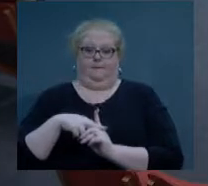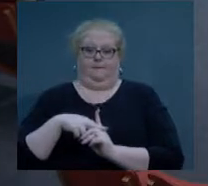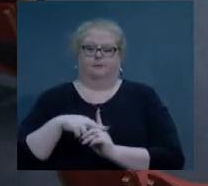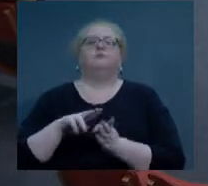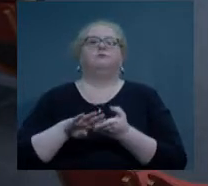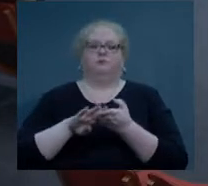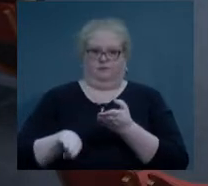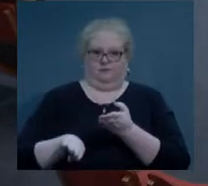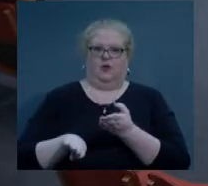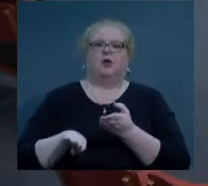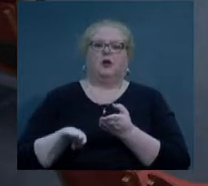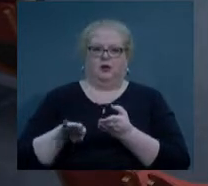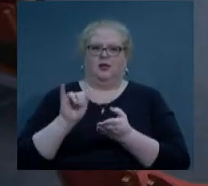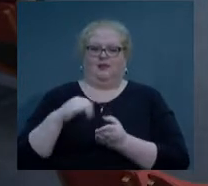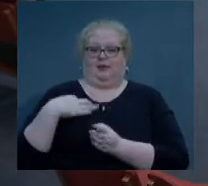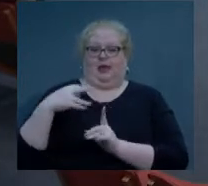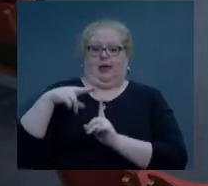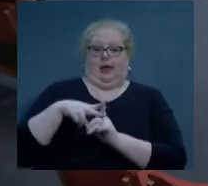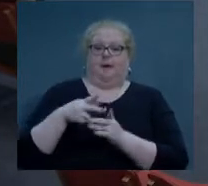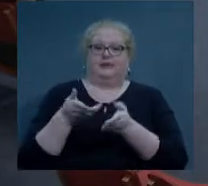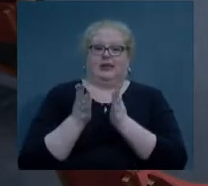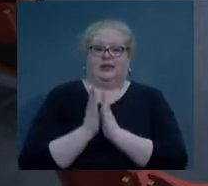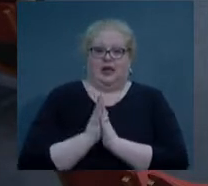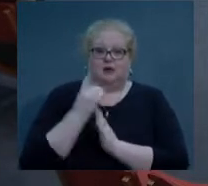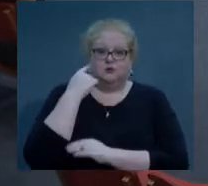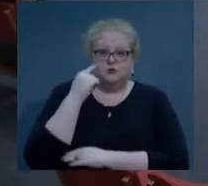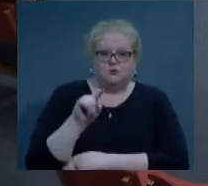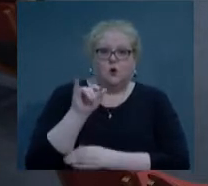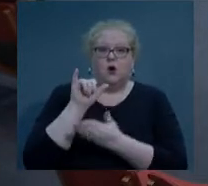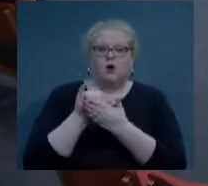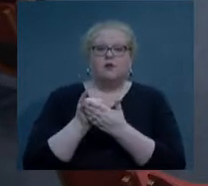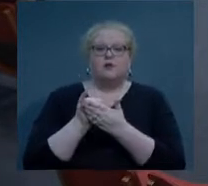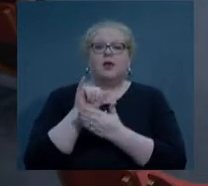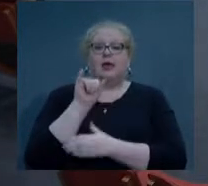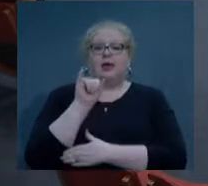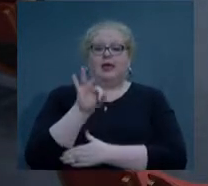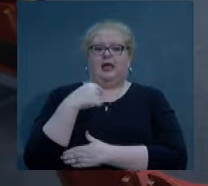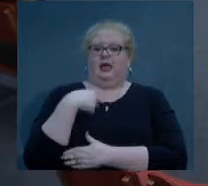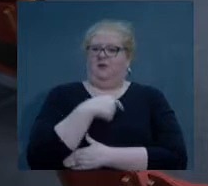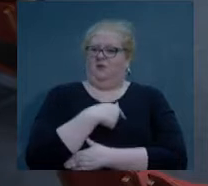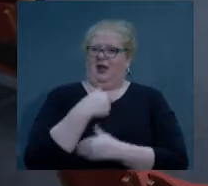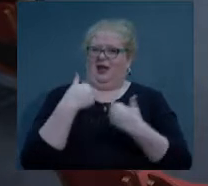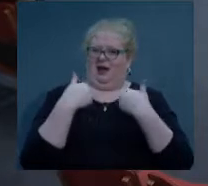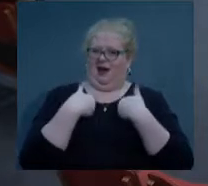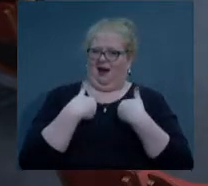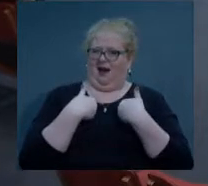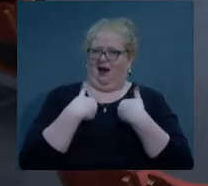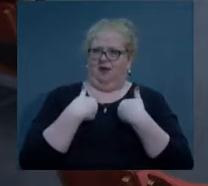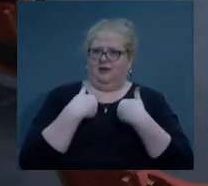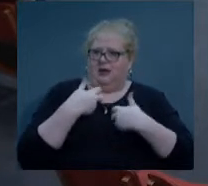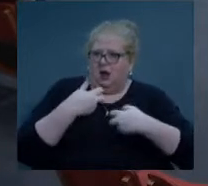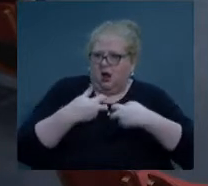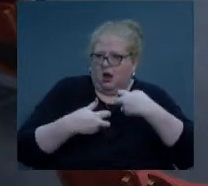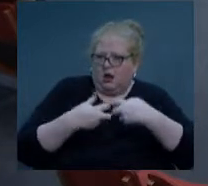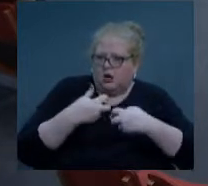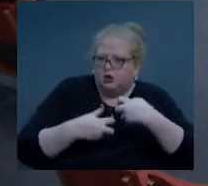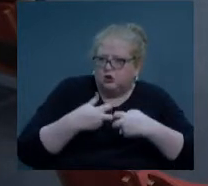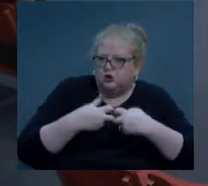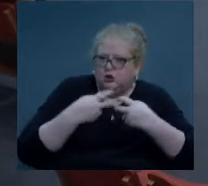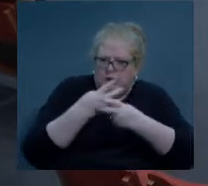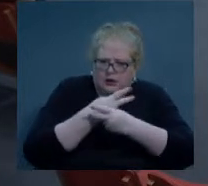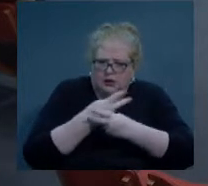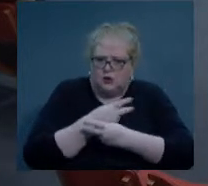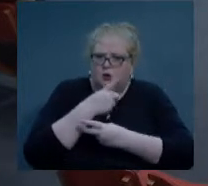and I'm a little bit confused. If we have a little bit of an issue on ownership and survey